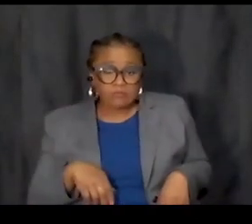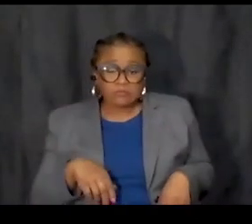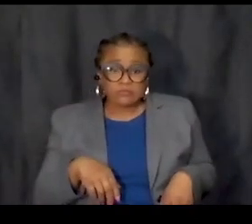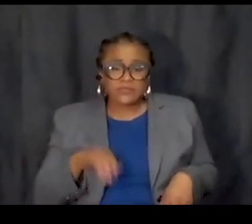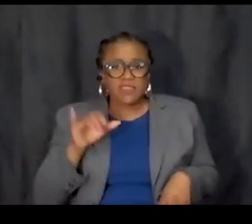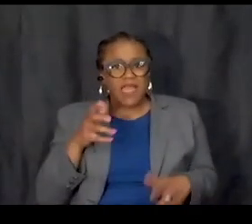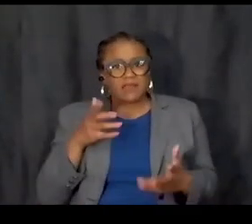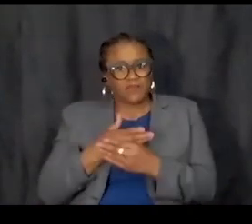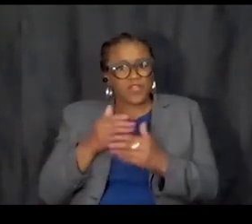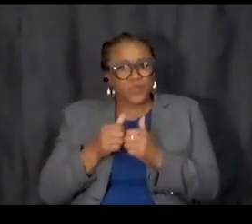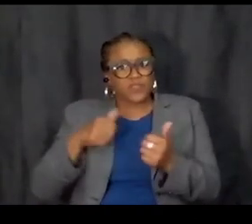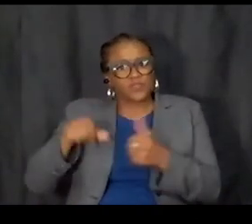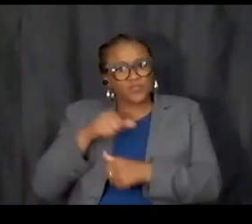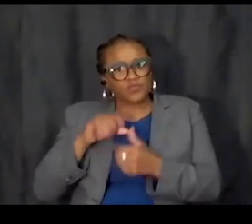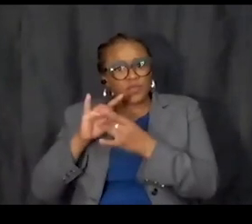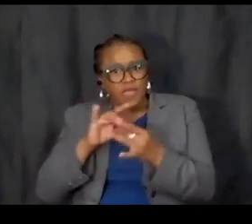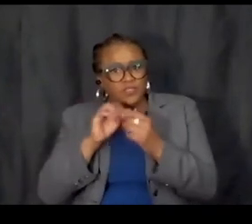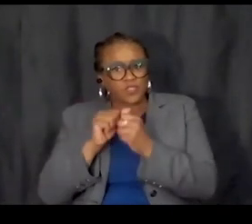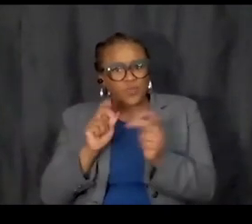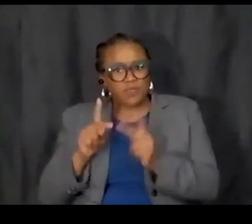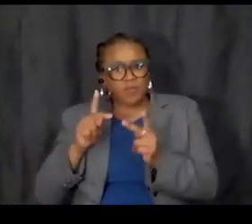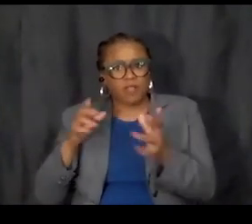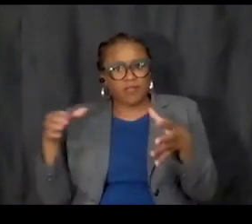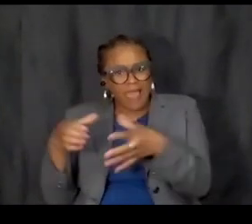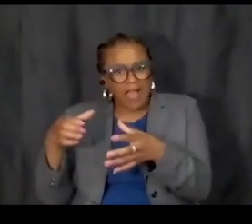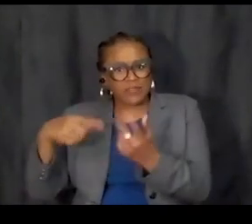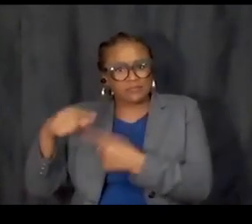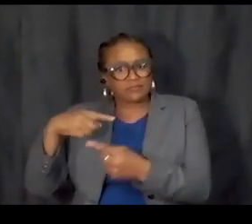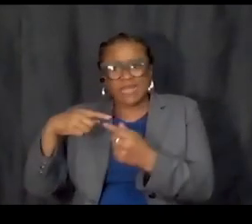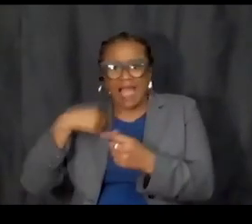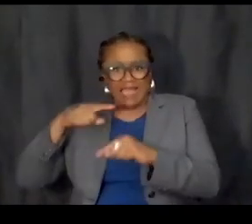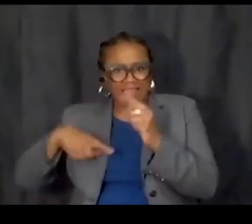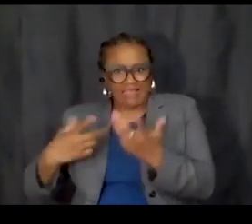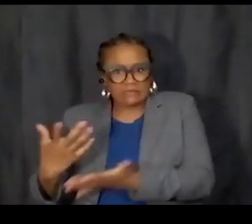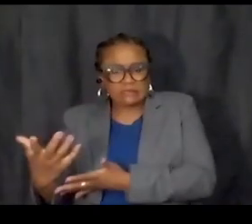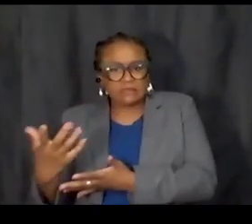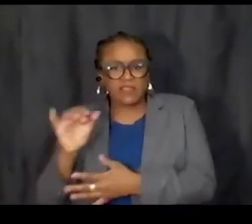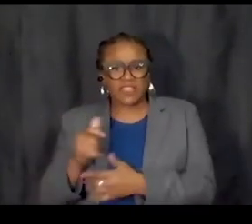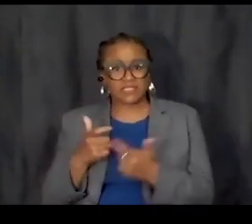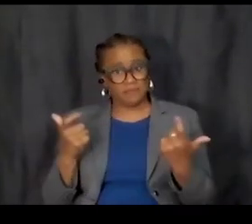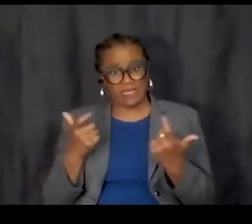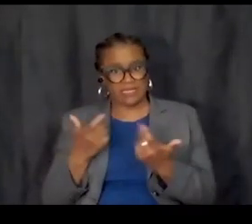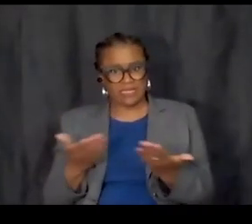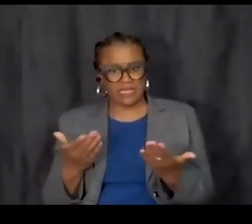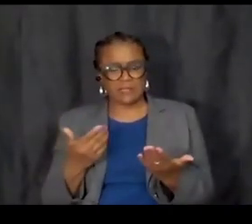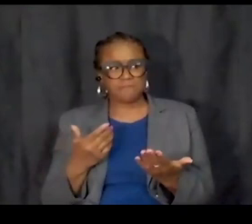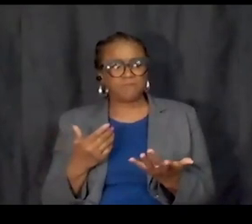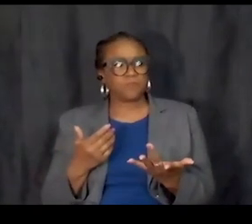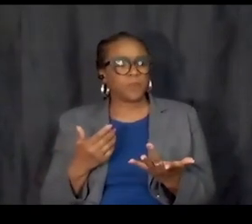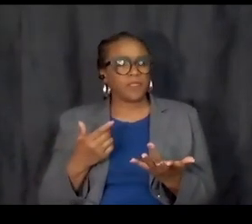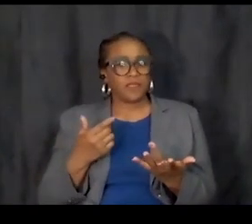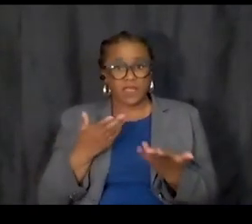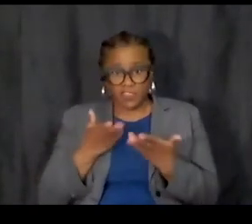people. So I think that's probably the biggest cost for me. I feel like there are ways to appreciate nature without putting